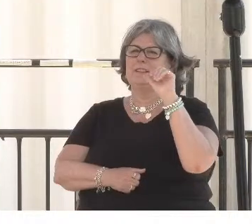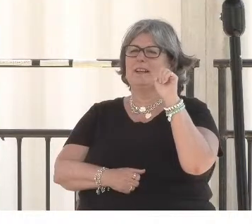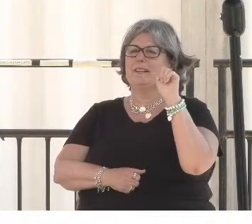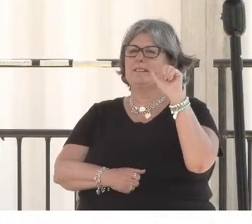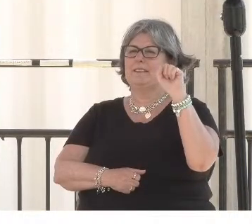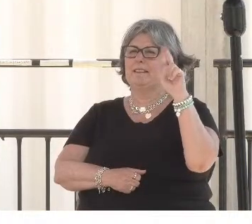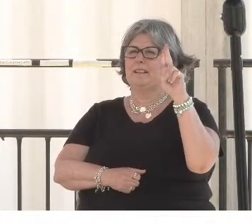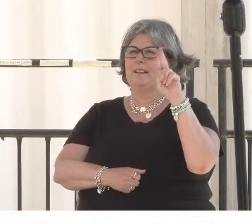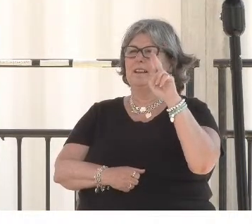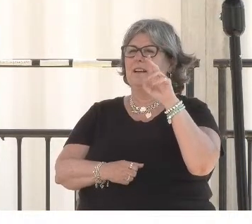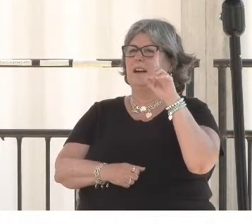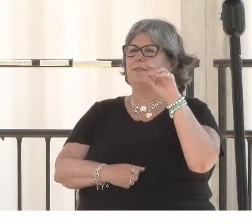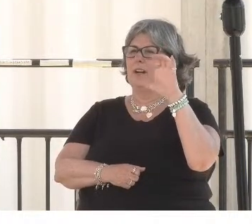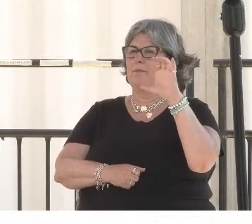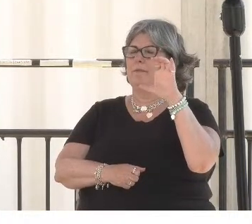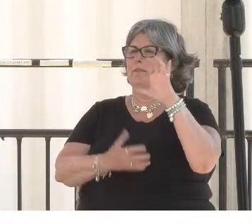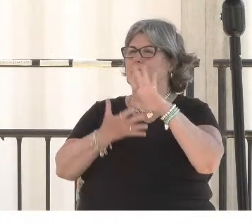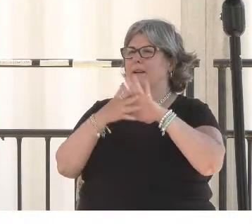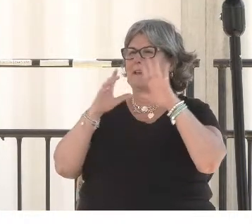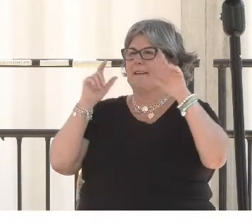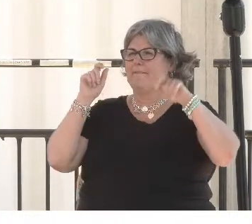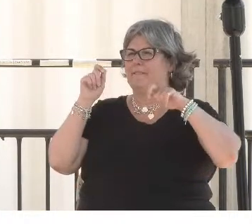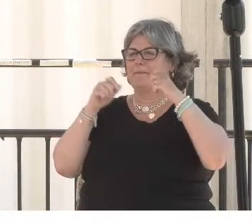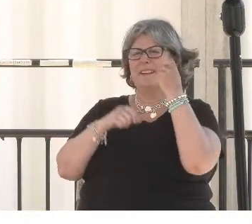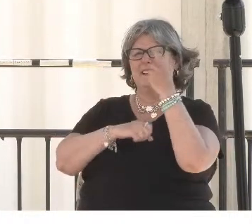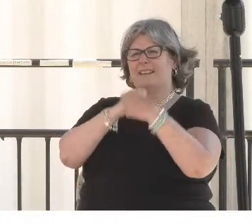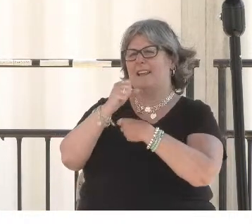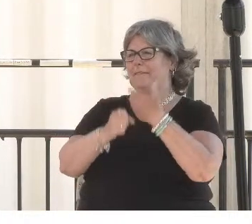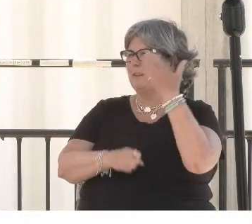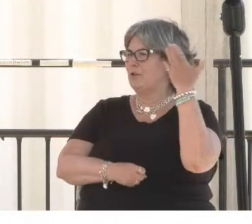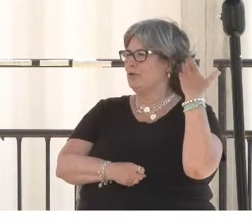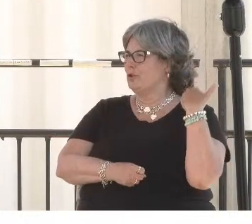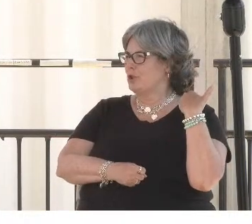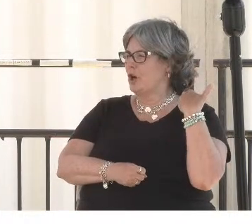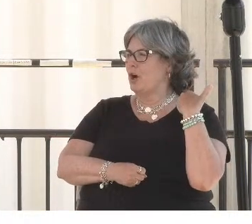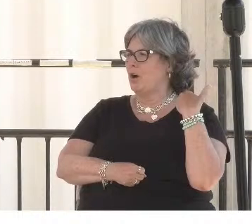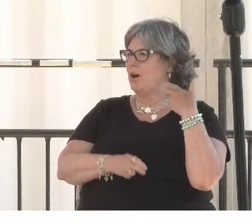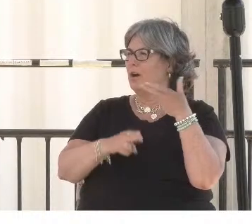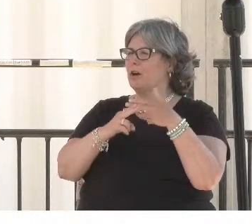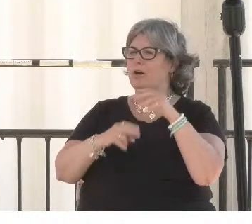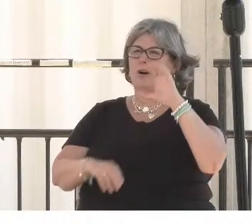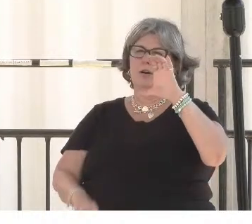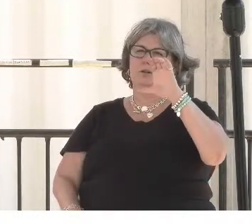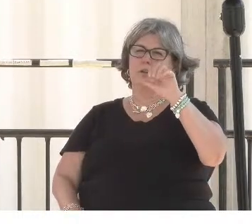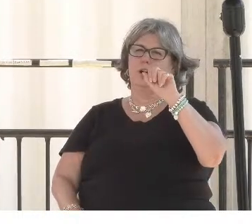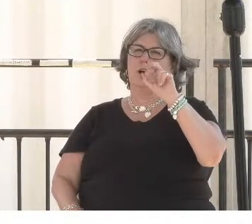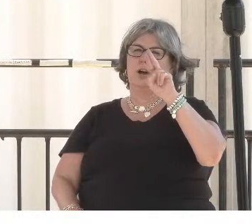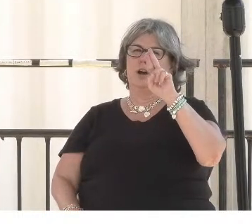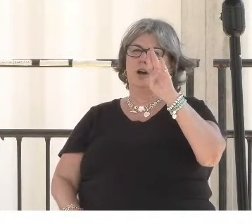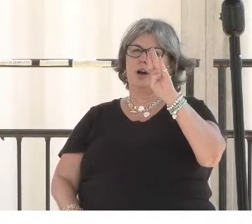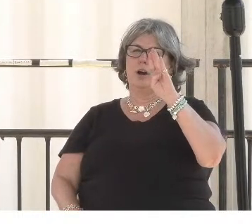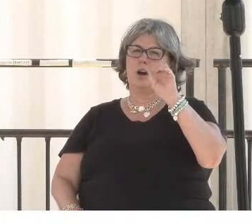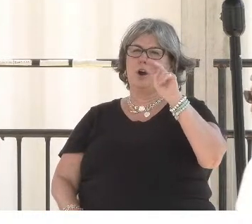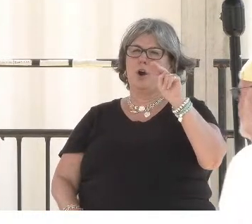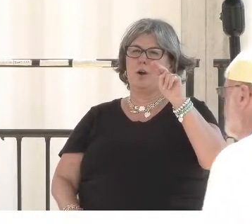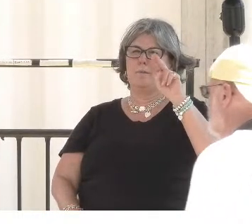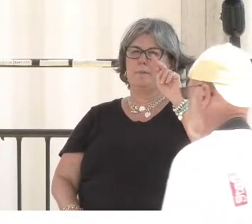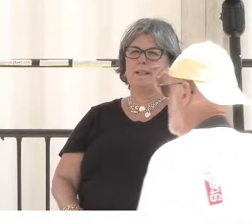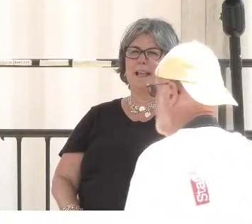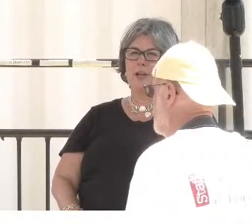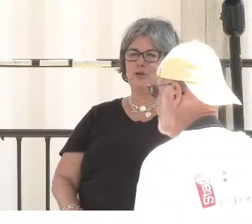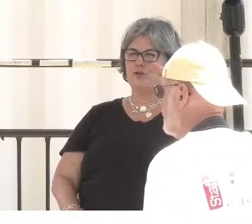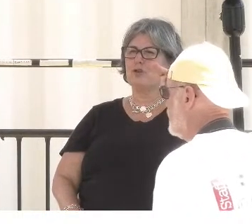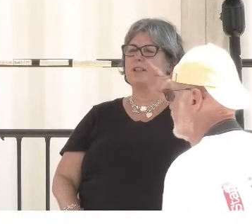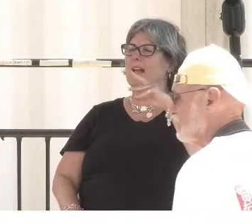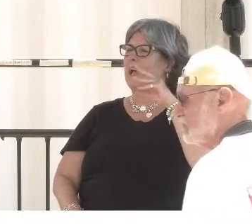University. I teach documentary filmmaking. About 11 years ago, I put out a film called Carbonation, which was about solutions to climate